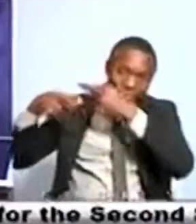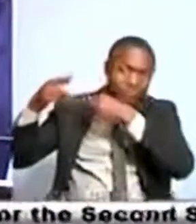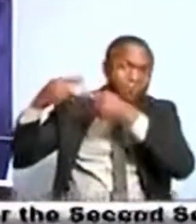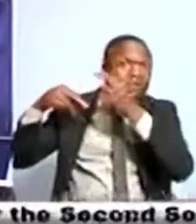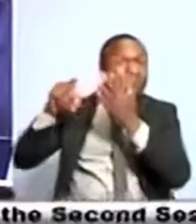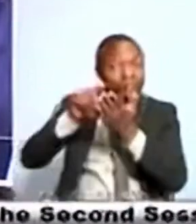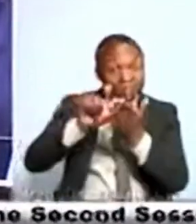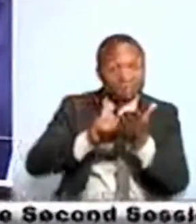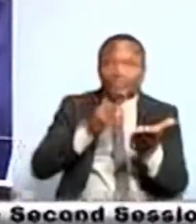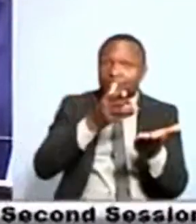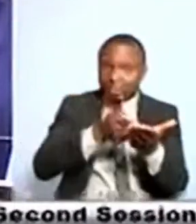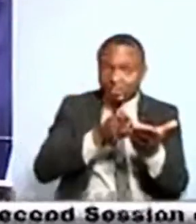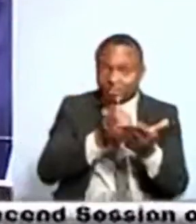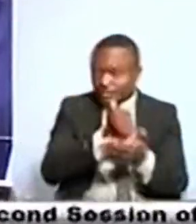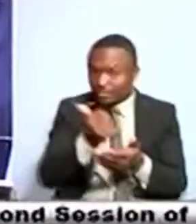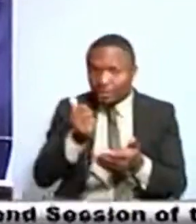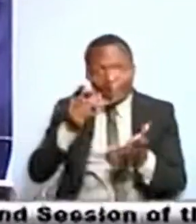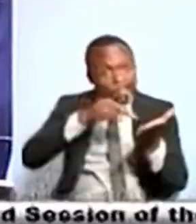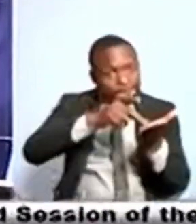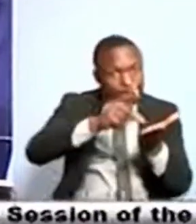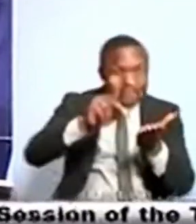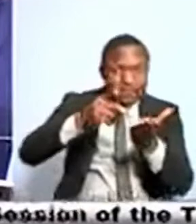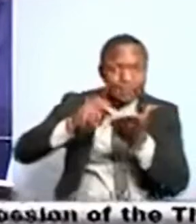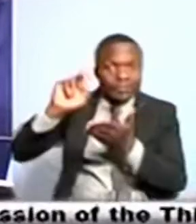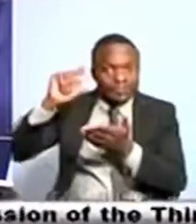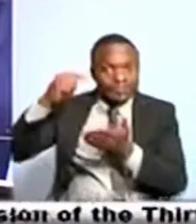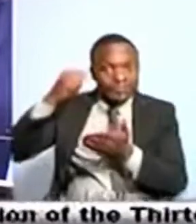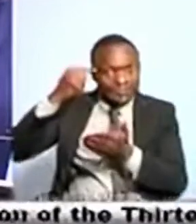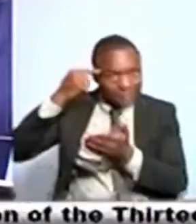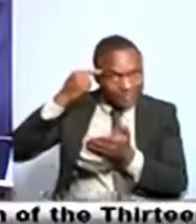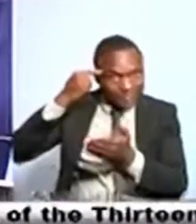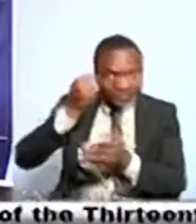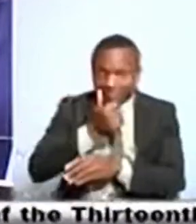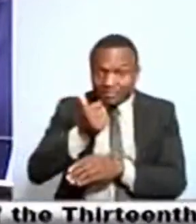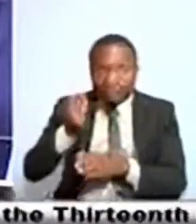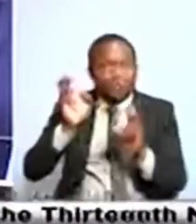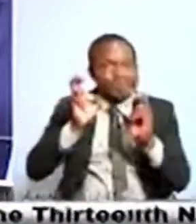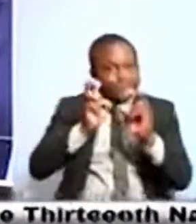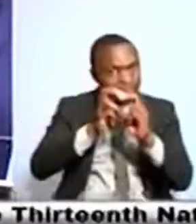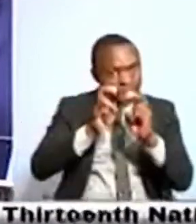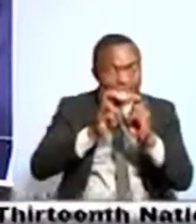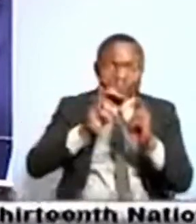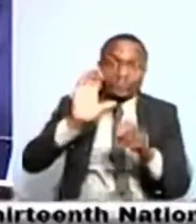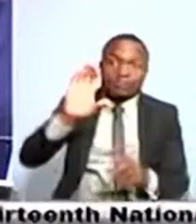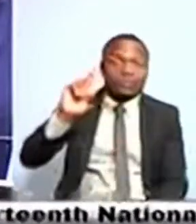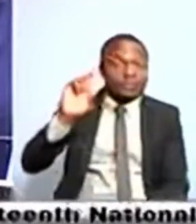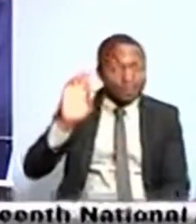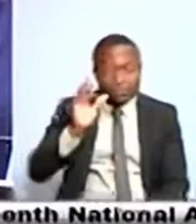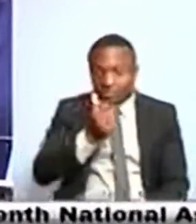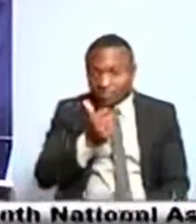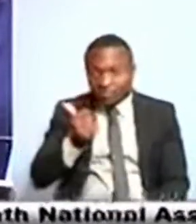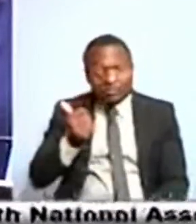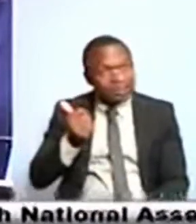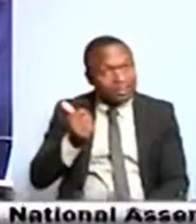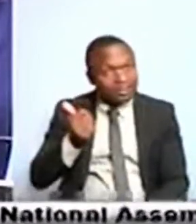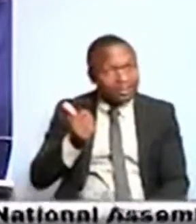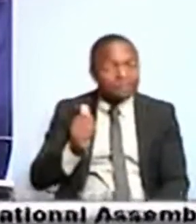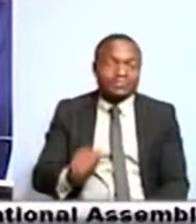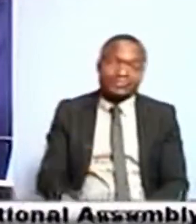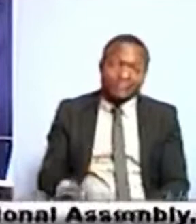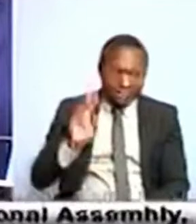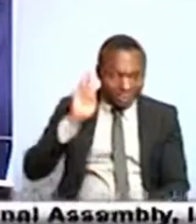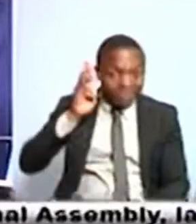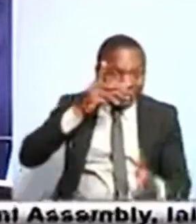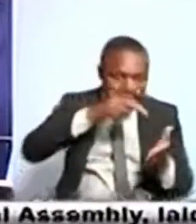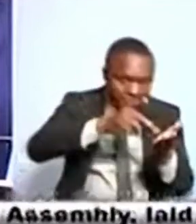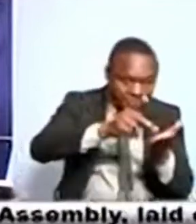regard, that any payment from government for any contracts, whether it's CDF or whatever it is, it will be